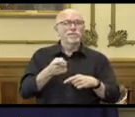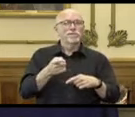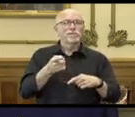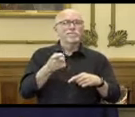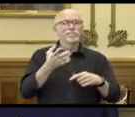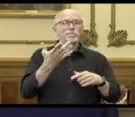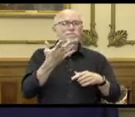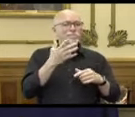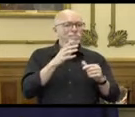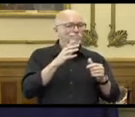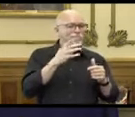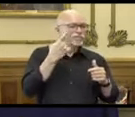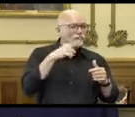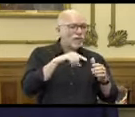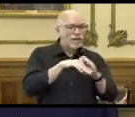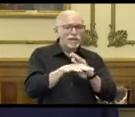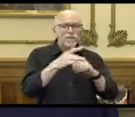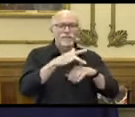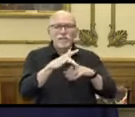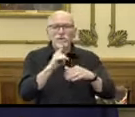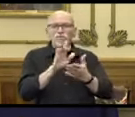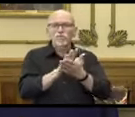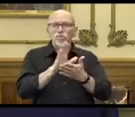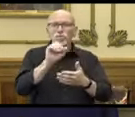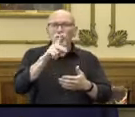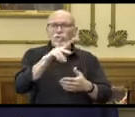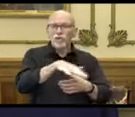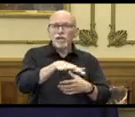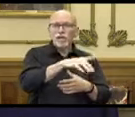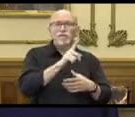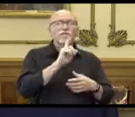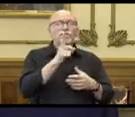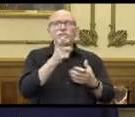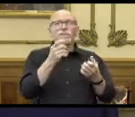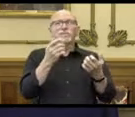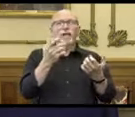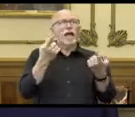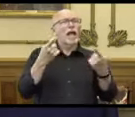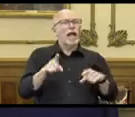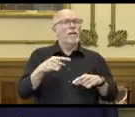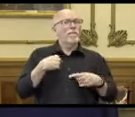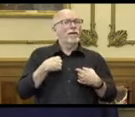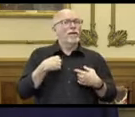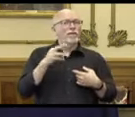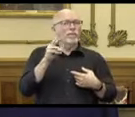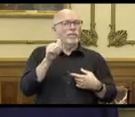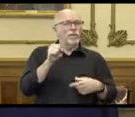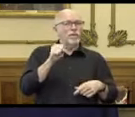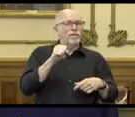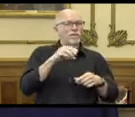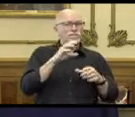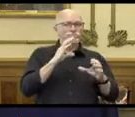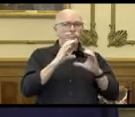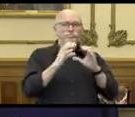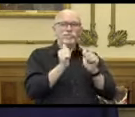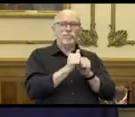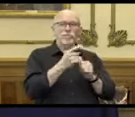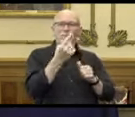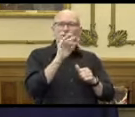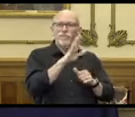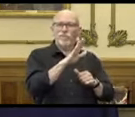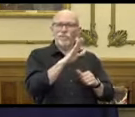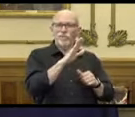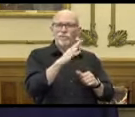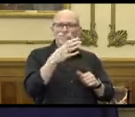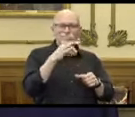access and availability to local school corporations. It just so happens that I was on the in communication with one of your